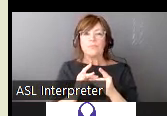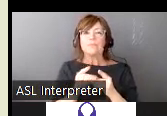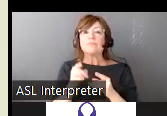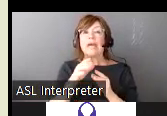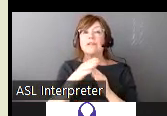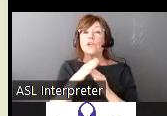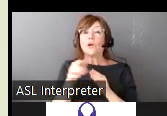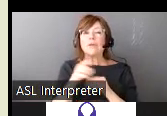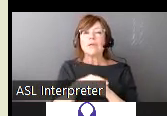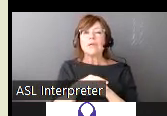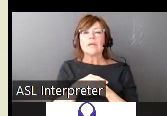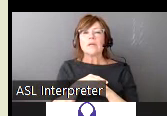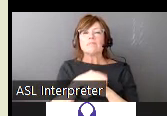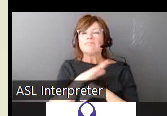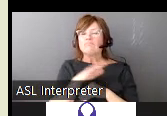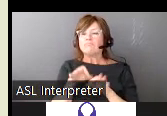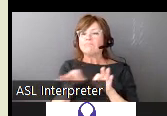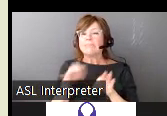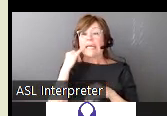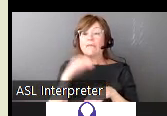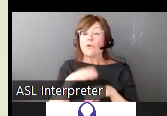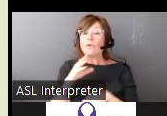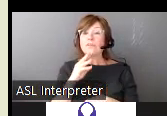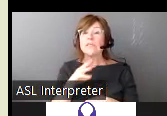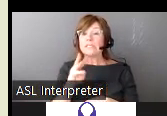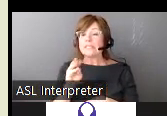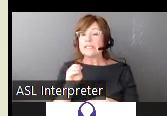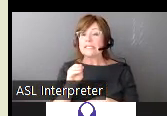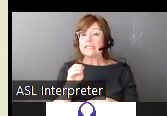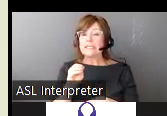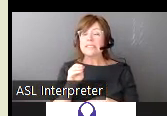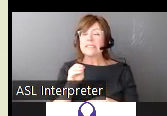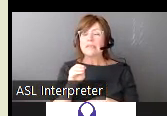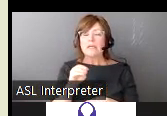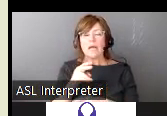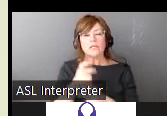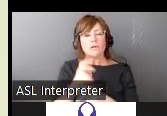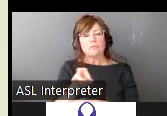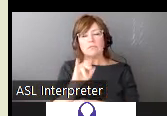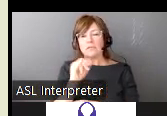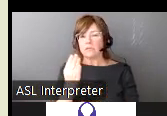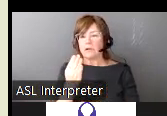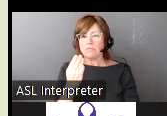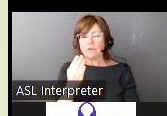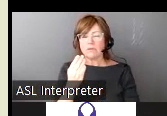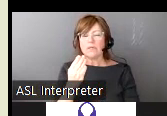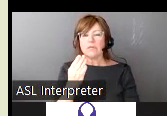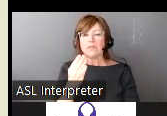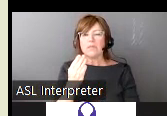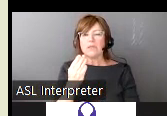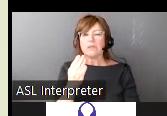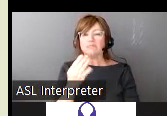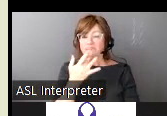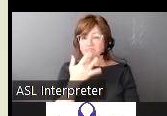top, when you are a senior over 60 years old, of course, it is harder to find a job. It is very lucky if